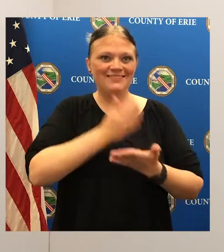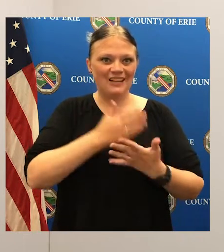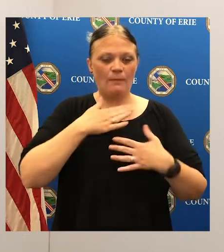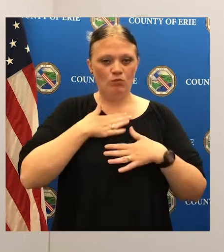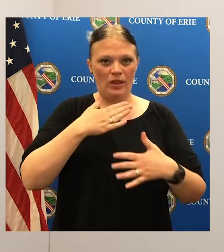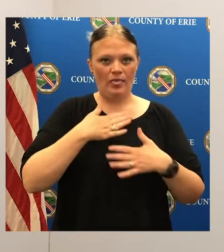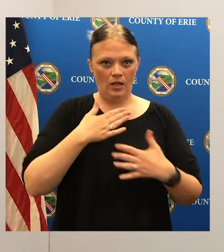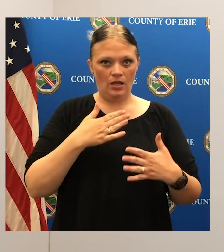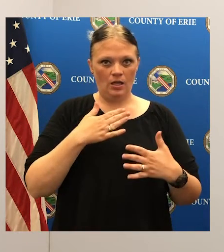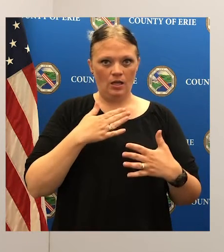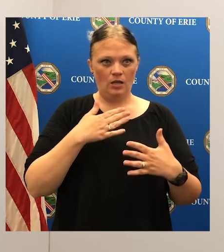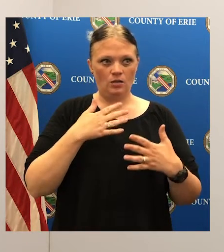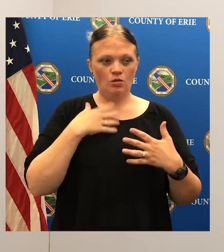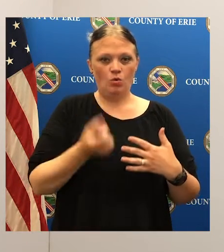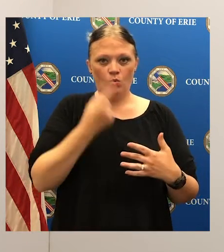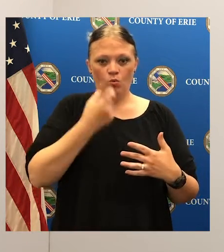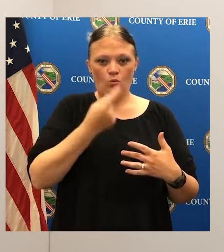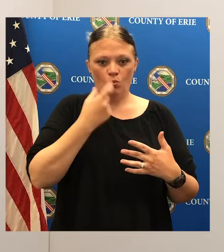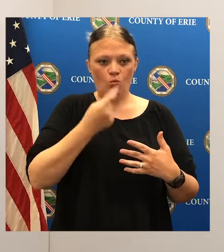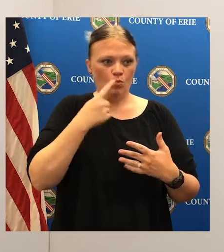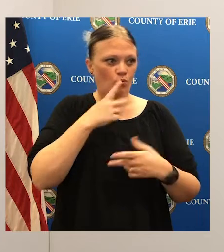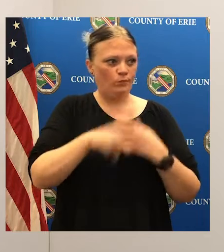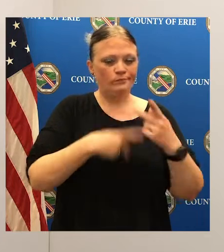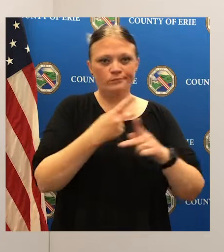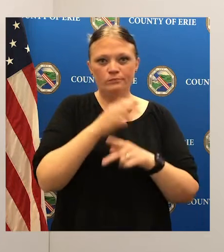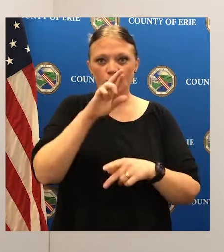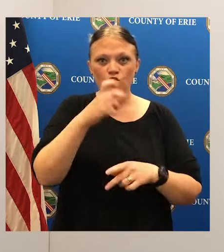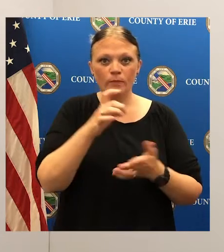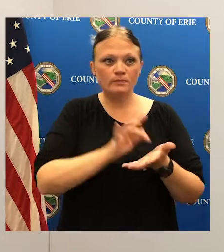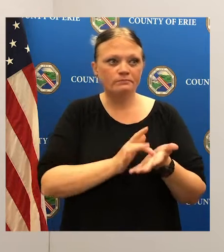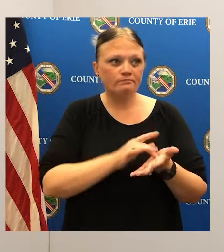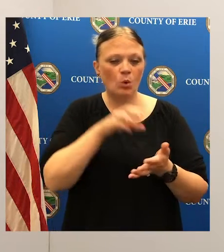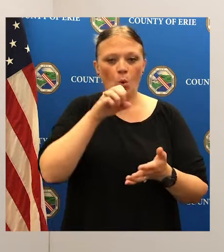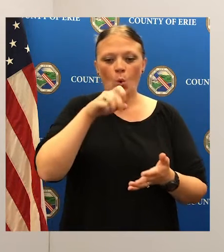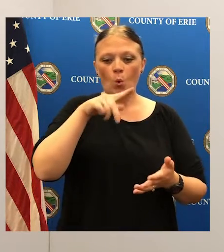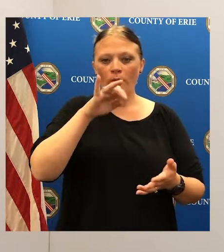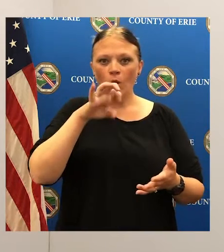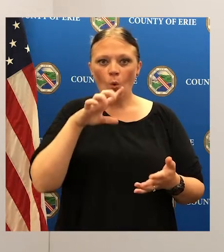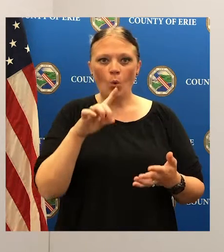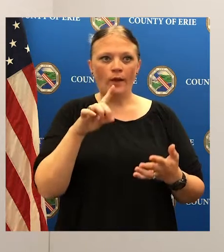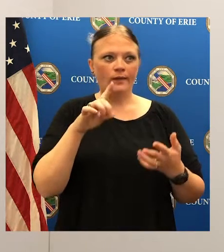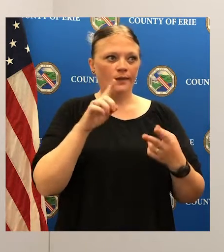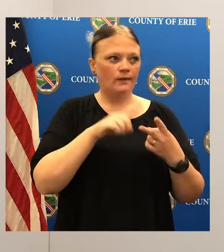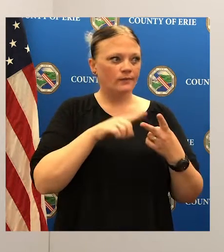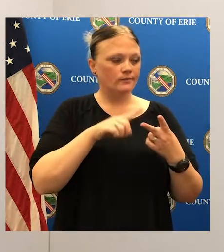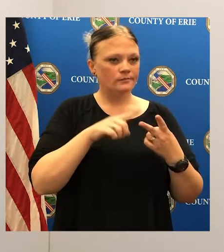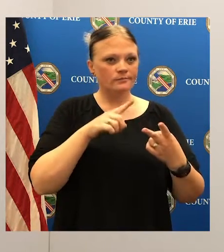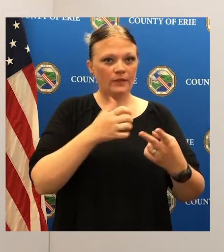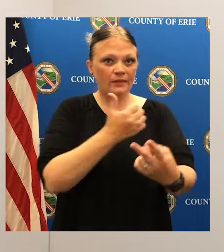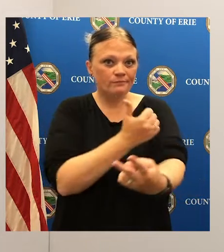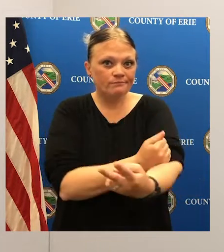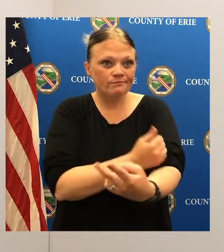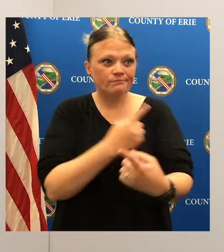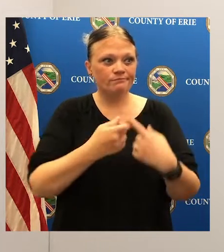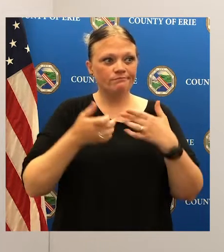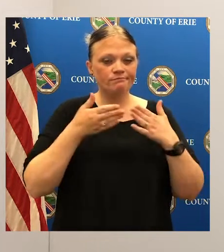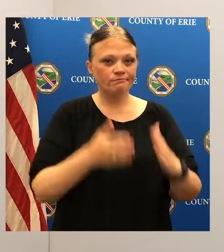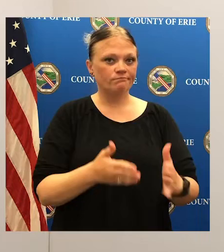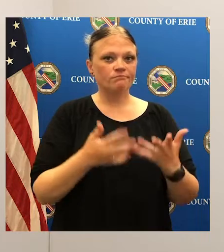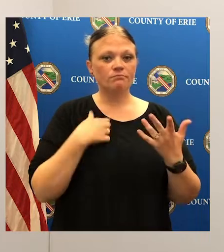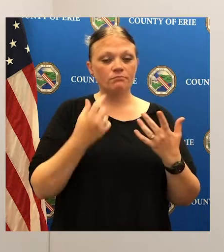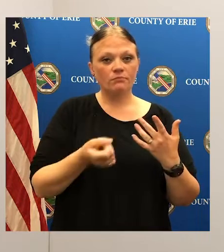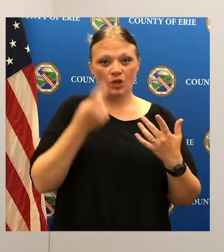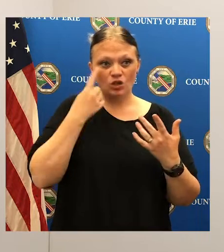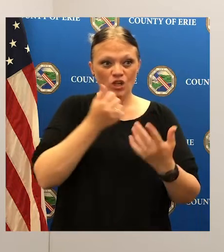stop breathing. They've taken too many opioids of some type. It could be a prescription opioid. It could be something like a drug on the